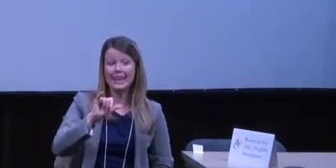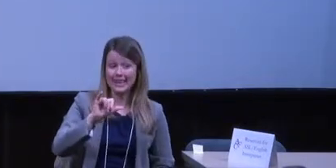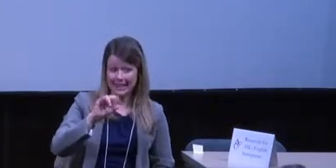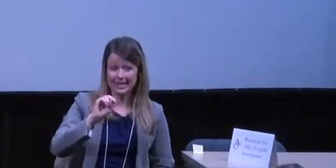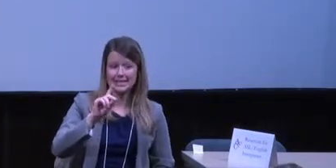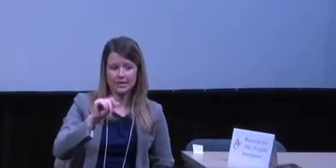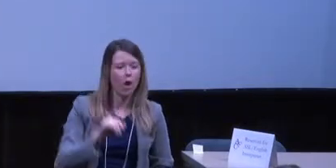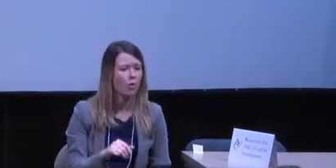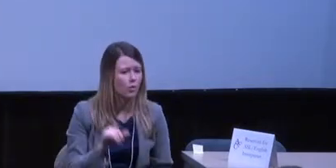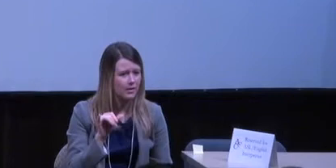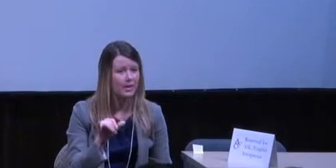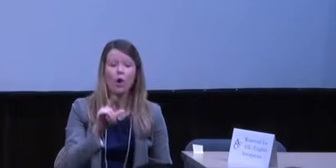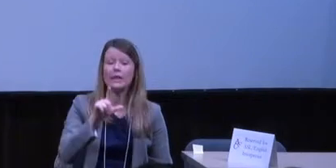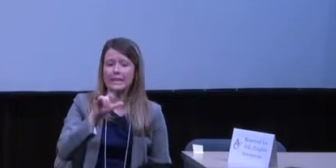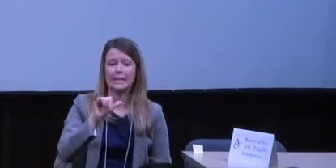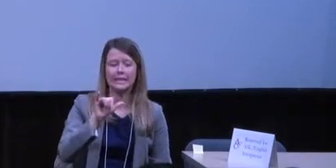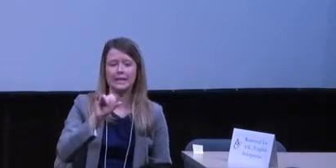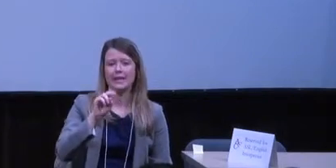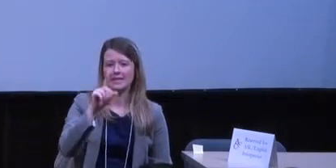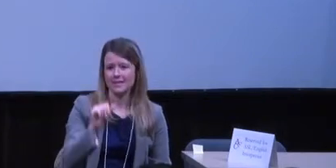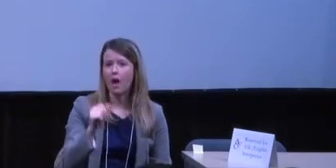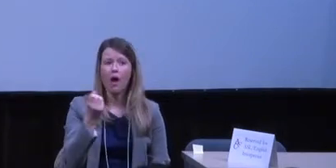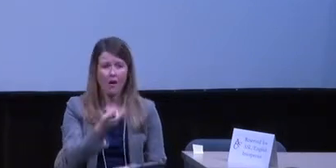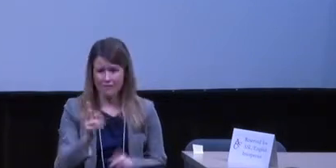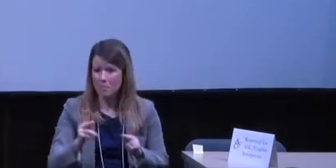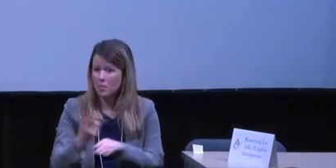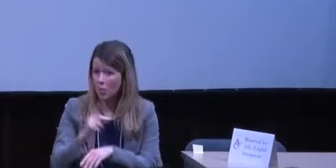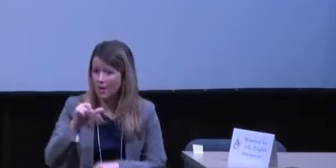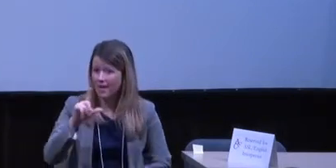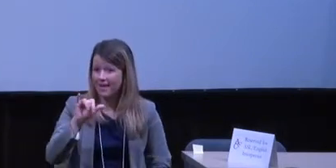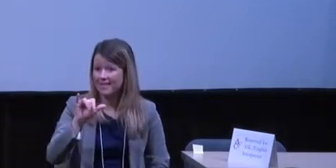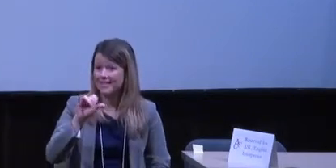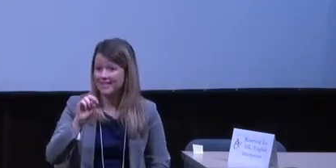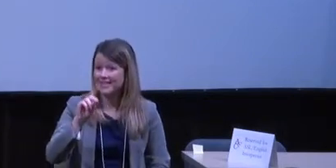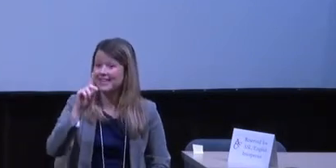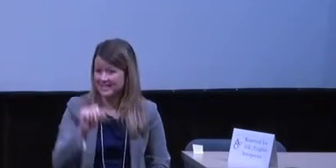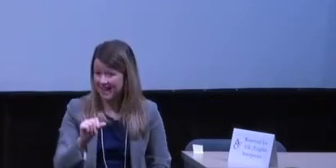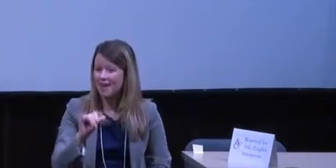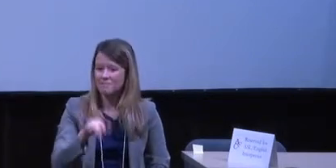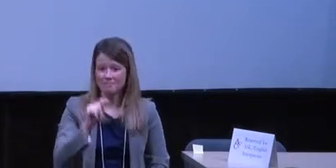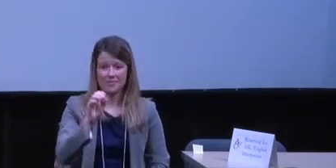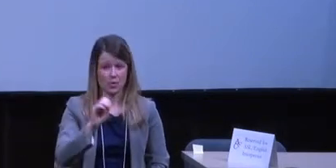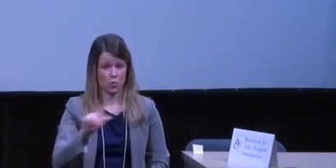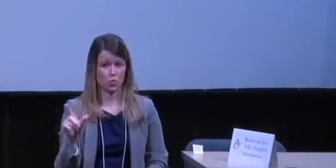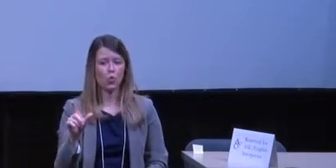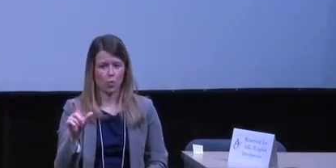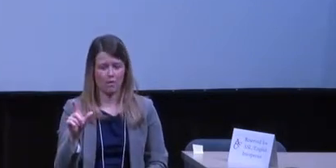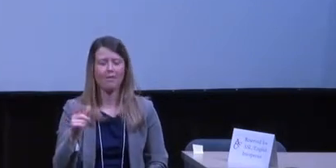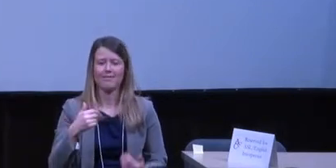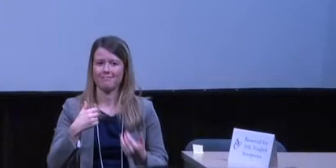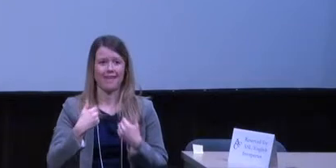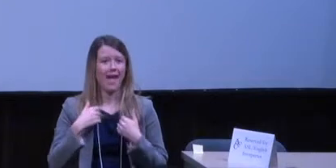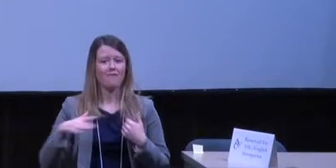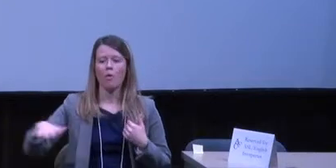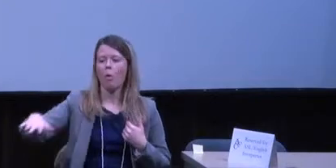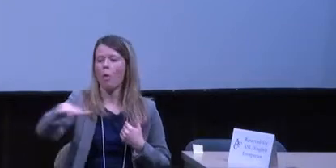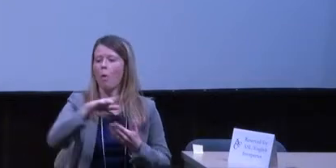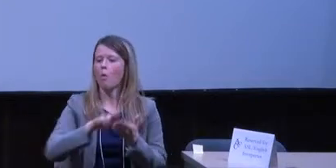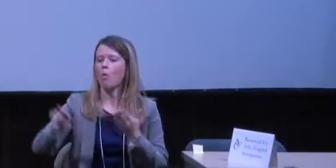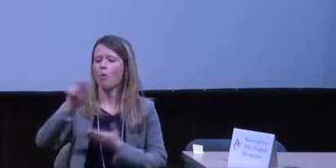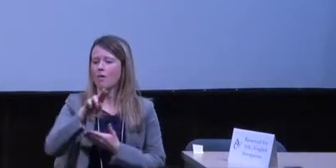Lynda? All right, a couple of hands, that's awesome. So Lynda is actually a tool that we have university-wide. Everyone that